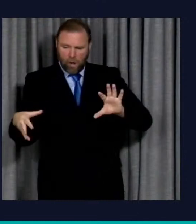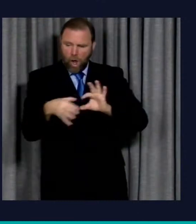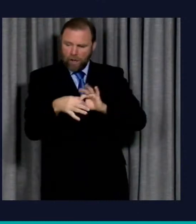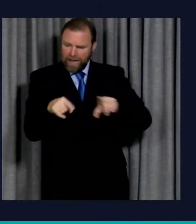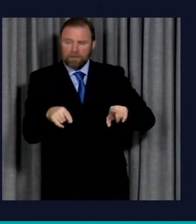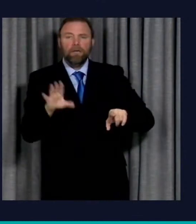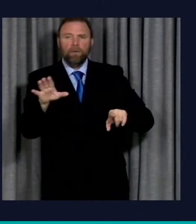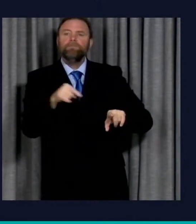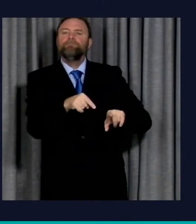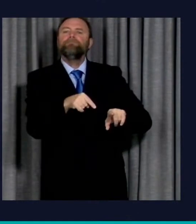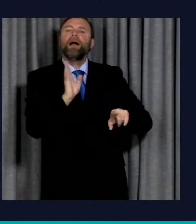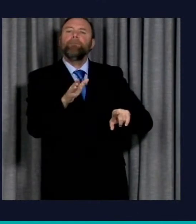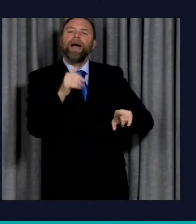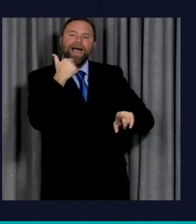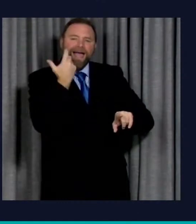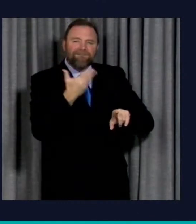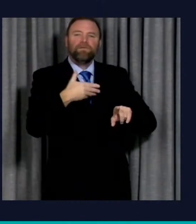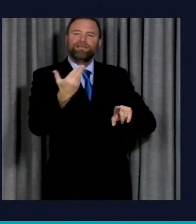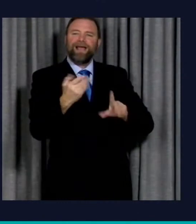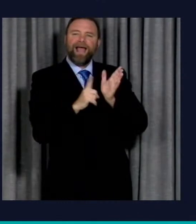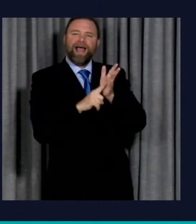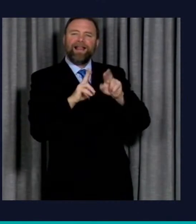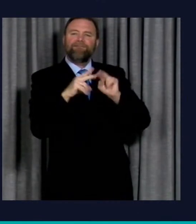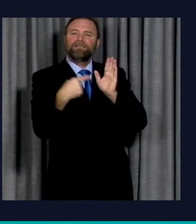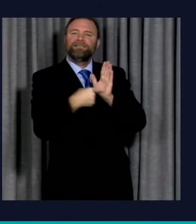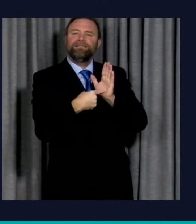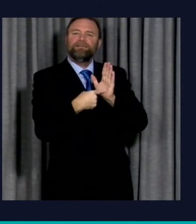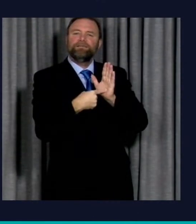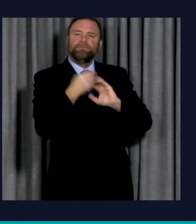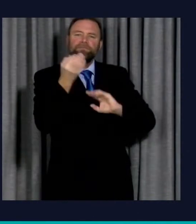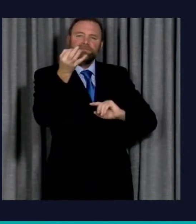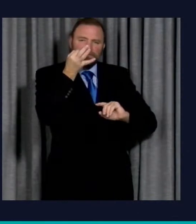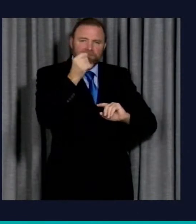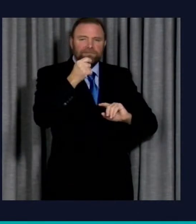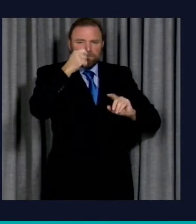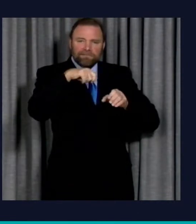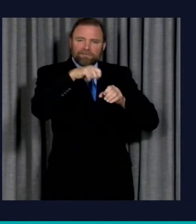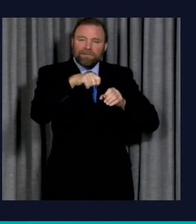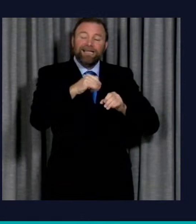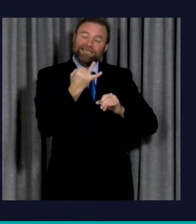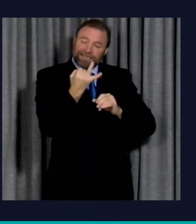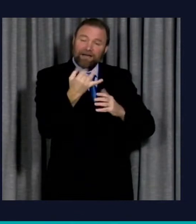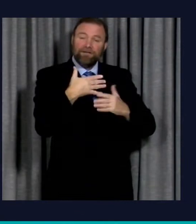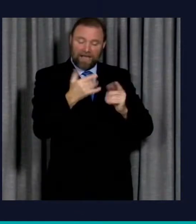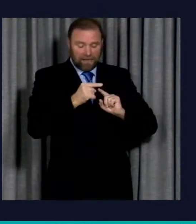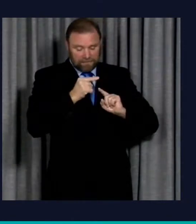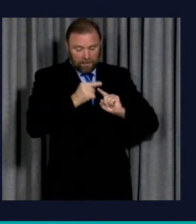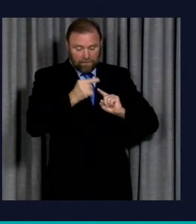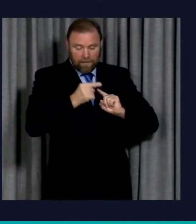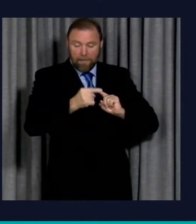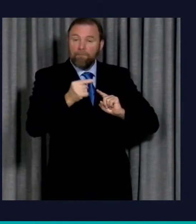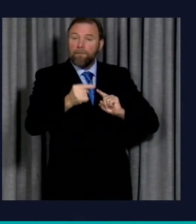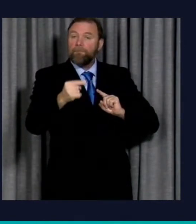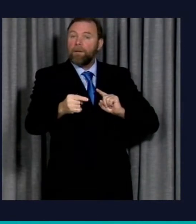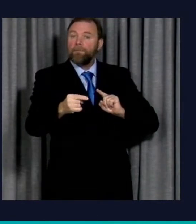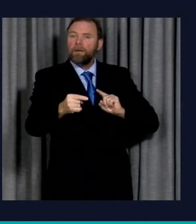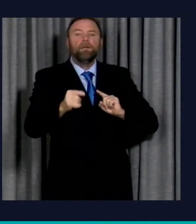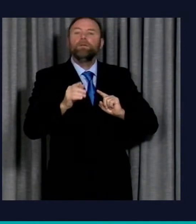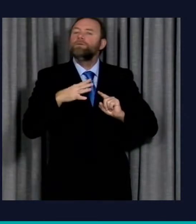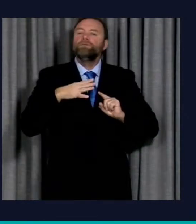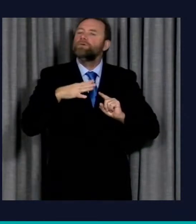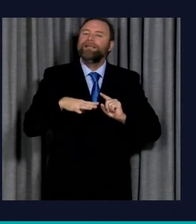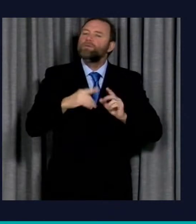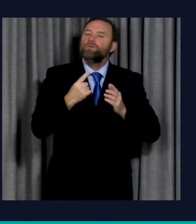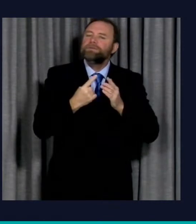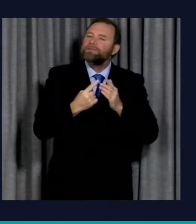asked to take a daily lateral flow test for 7 days instead of needing to